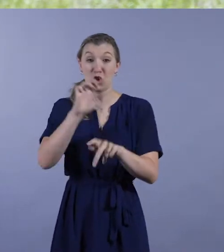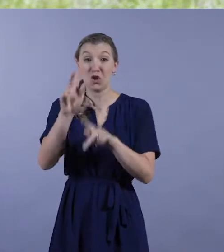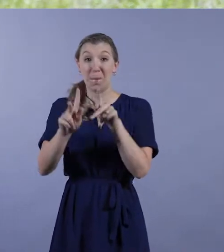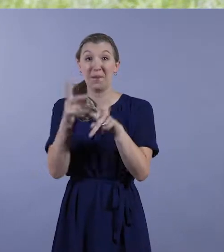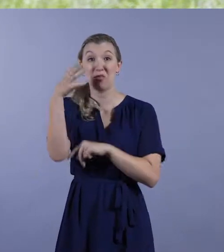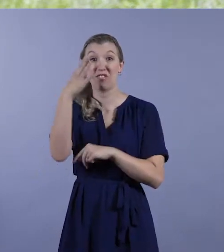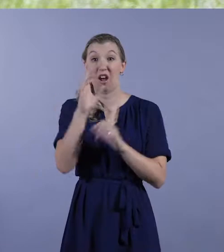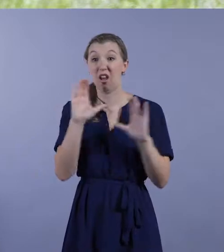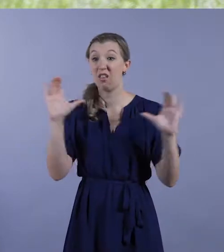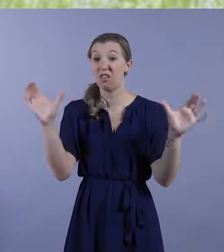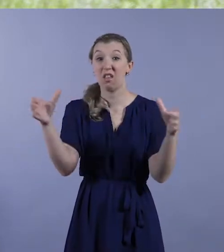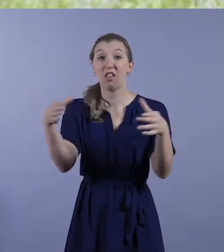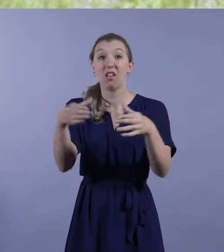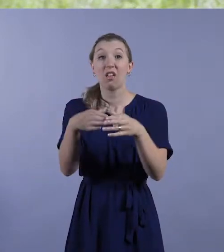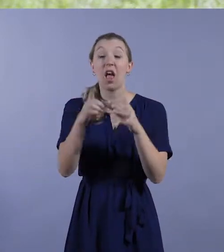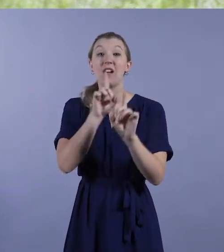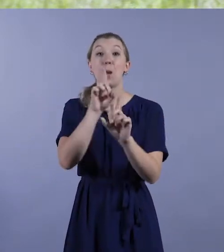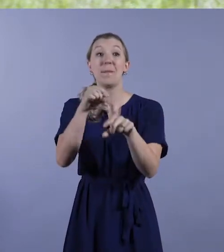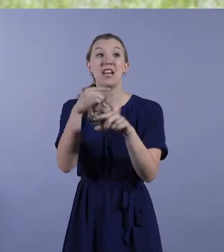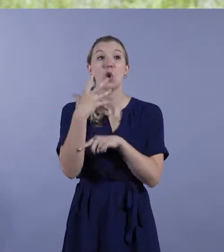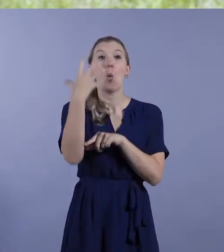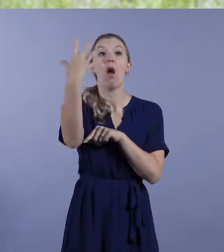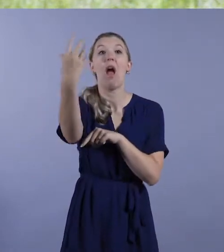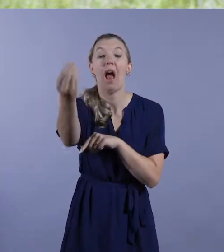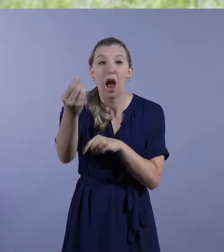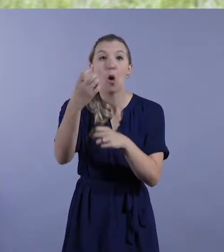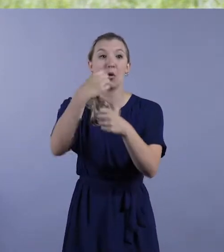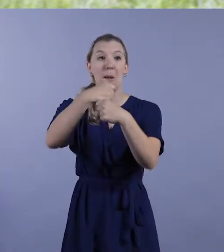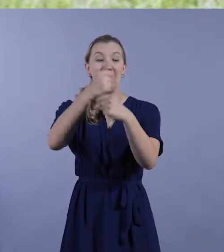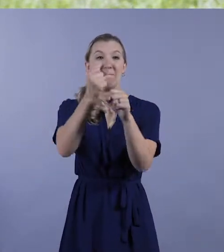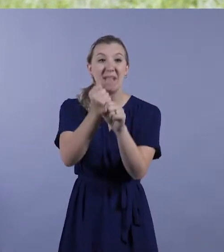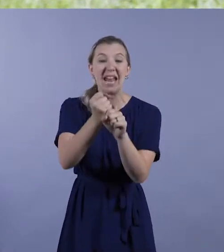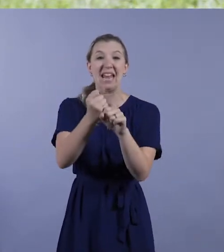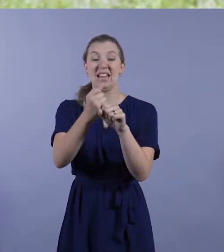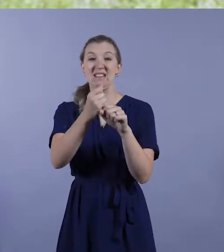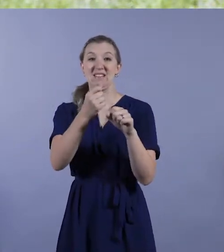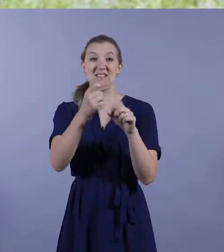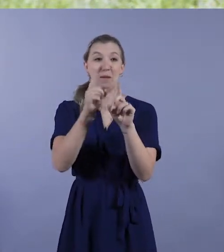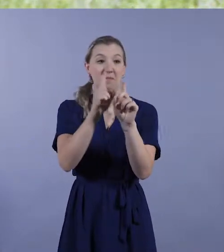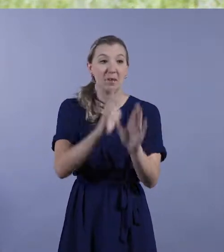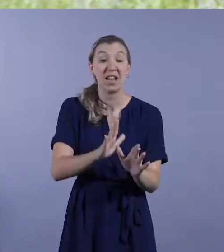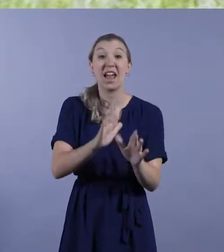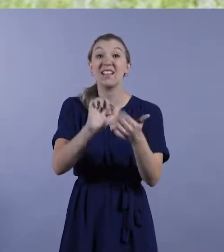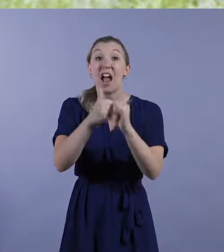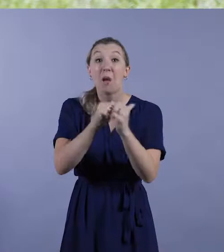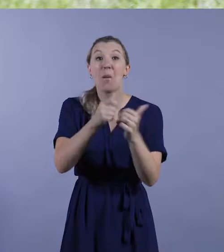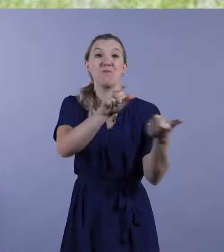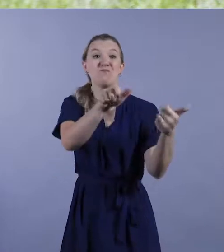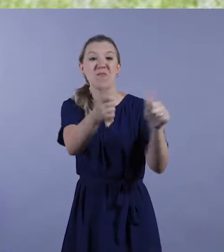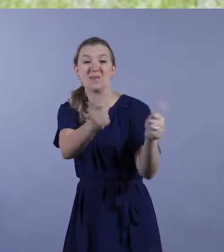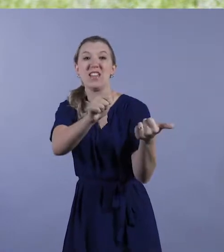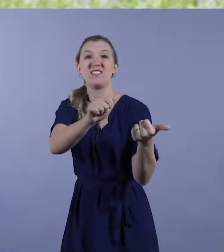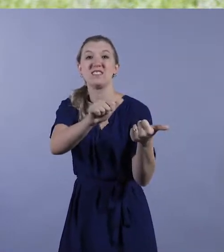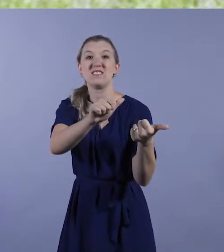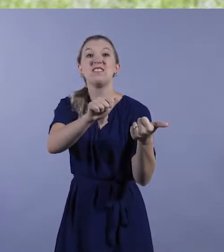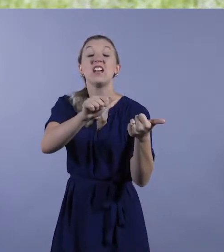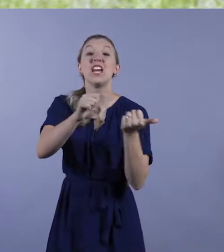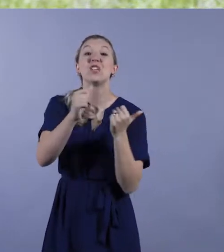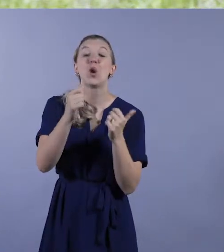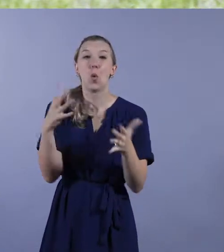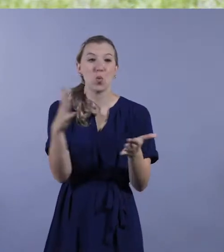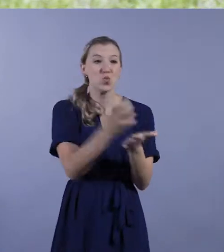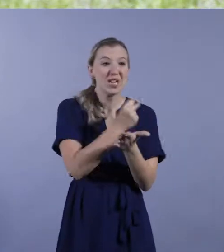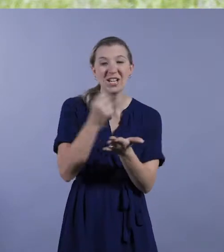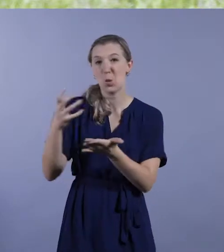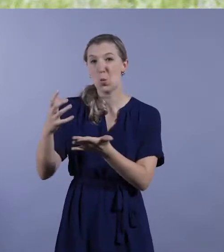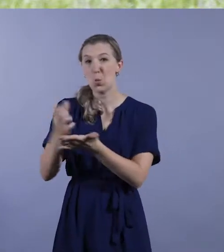God, we're commanded to go out and make disciples, in part by baptizing them. So this is a